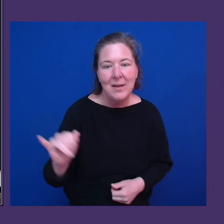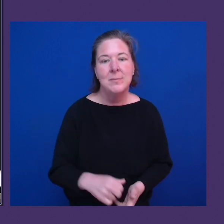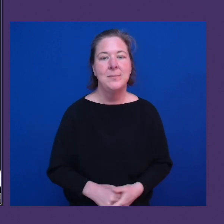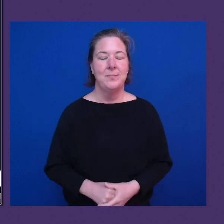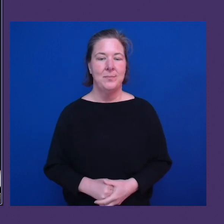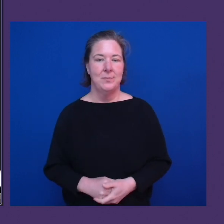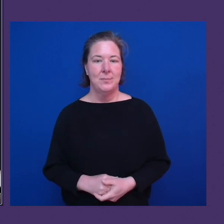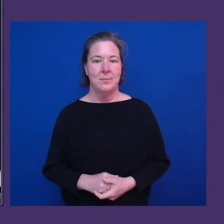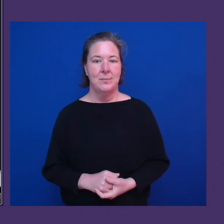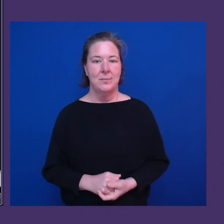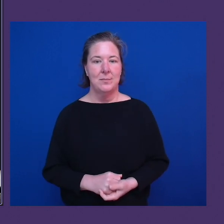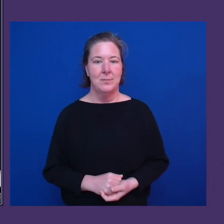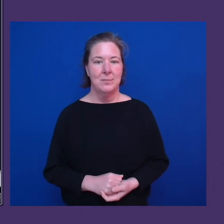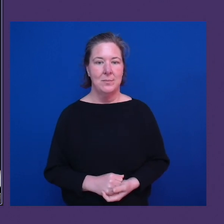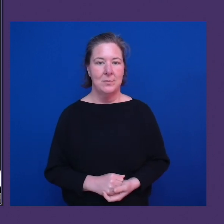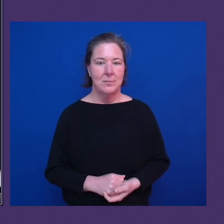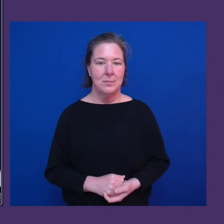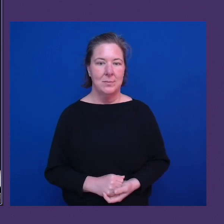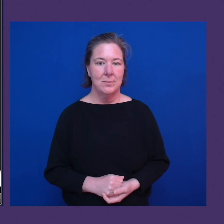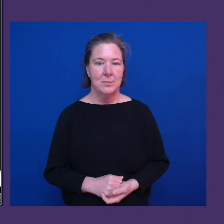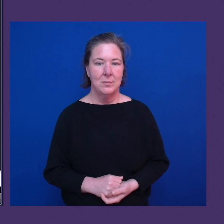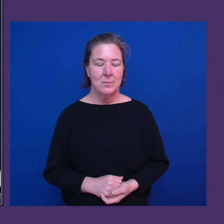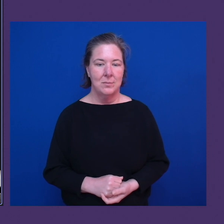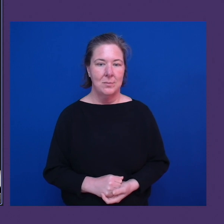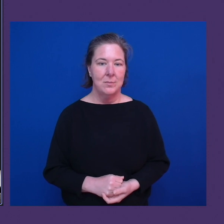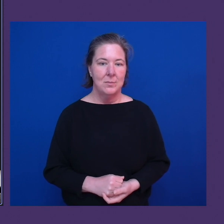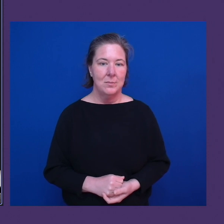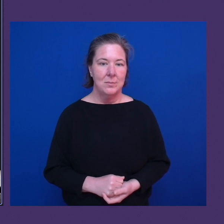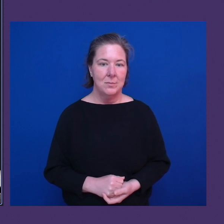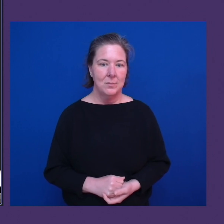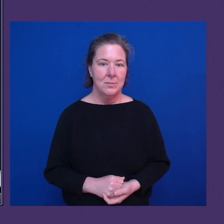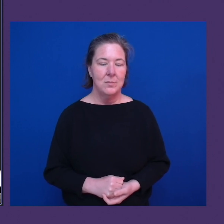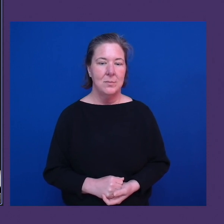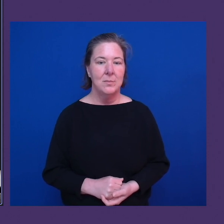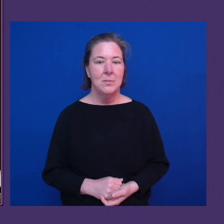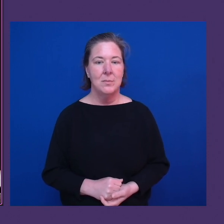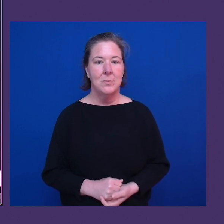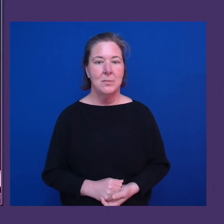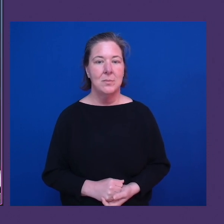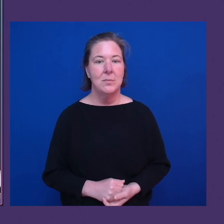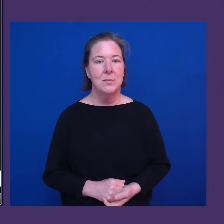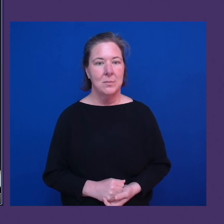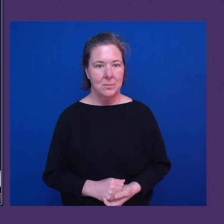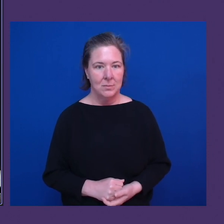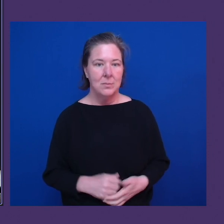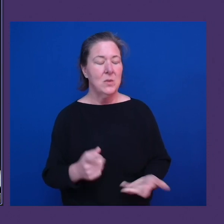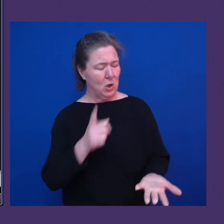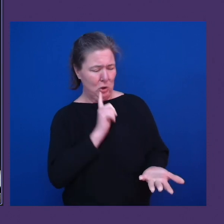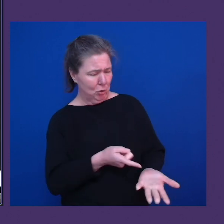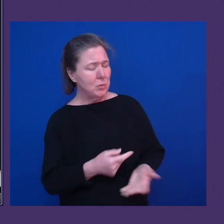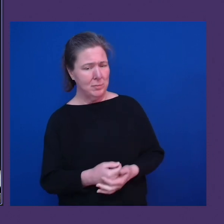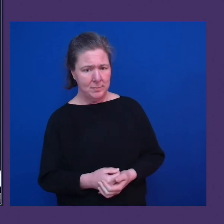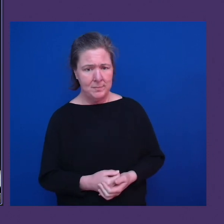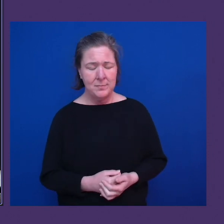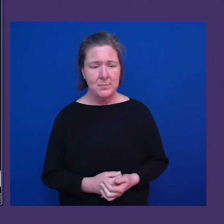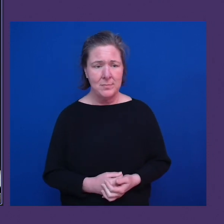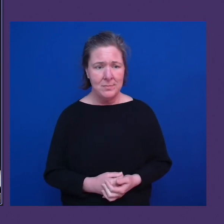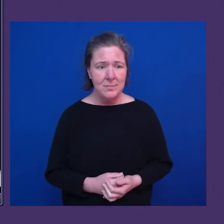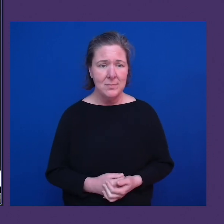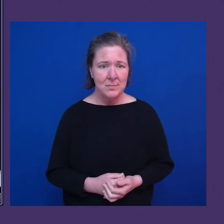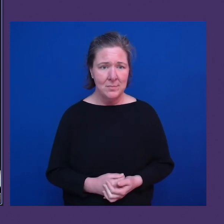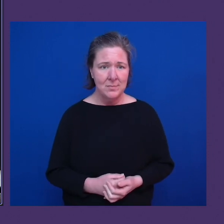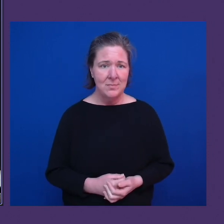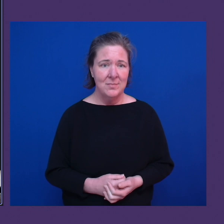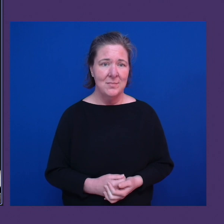Marco. Fabric este o platformă completă de analiza datelor. Certainly. Vei găsi toate produsele